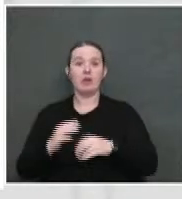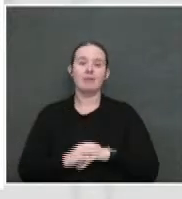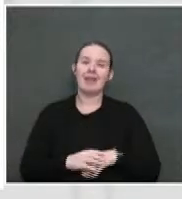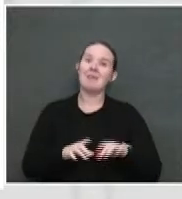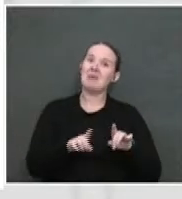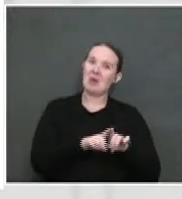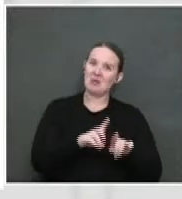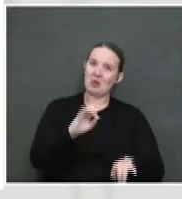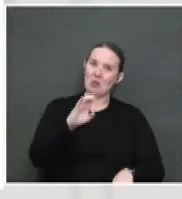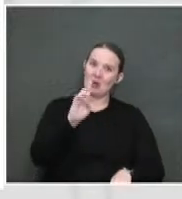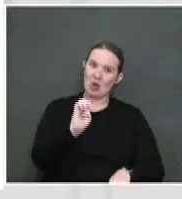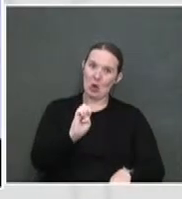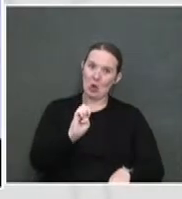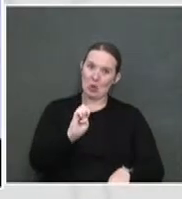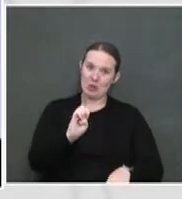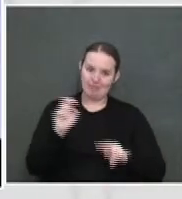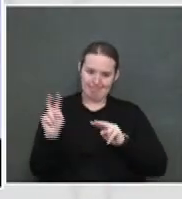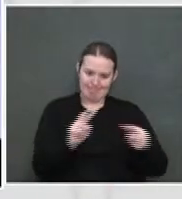enforcement.